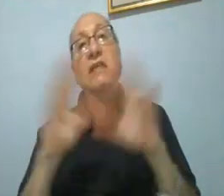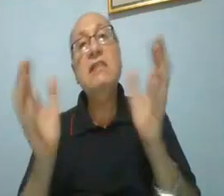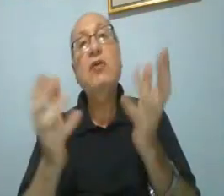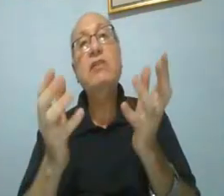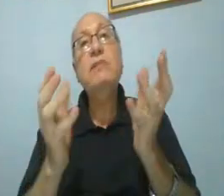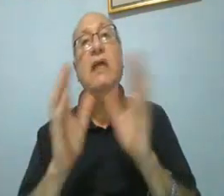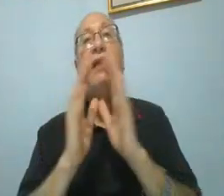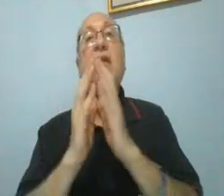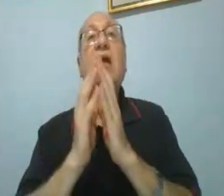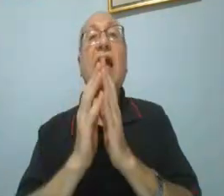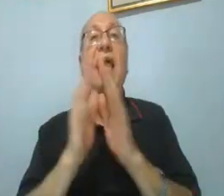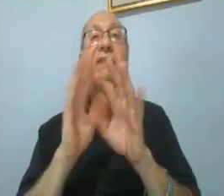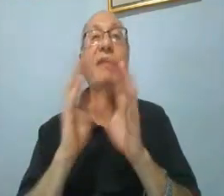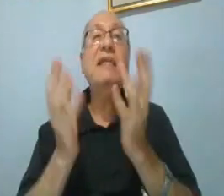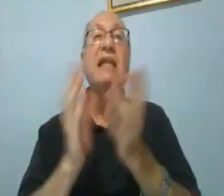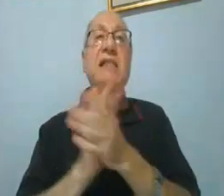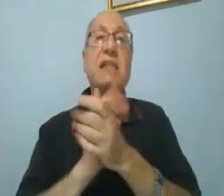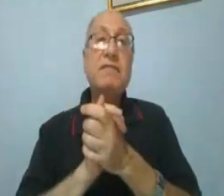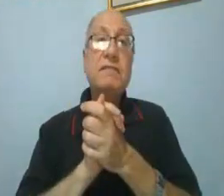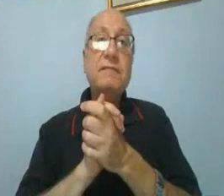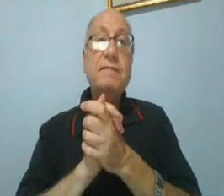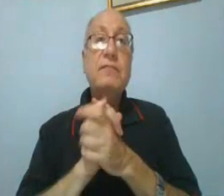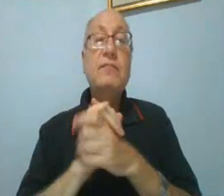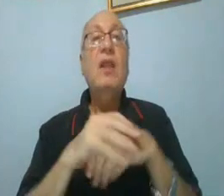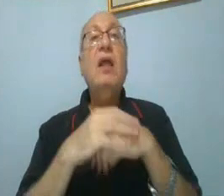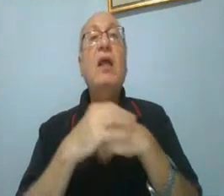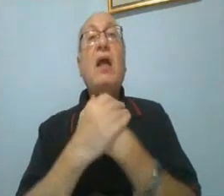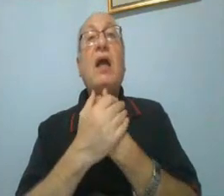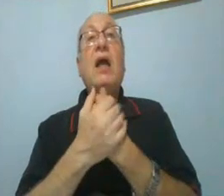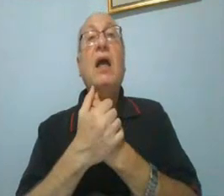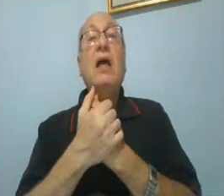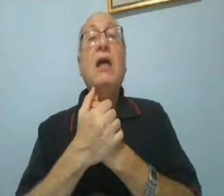personnel in the hospital and the medical staff.